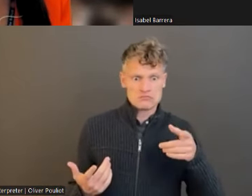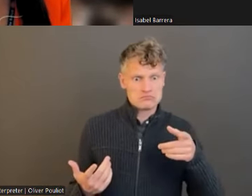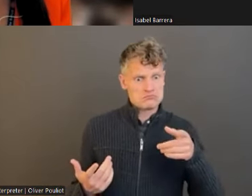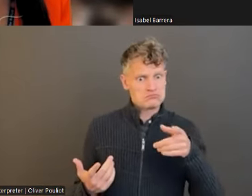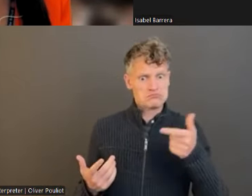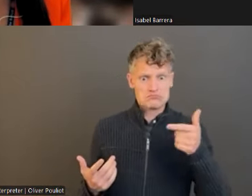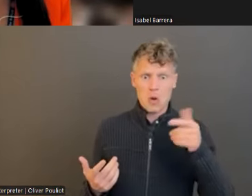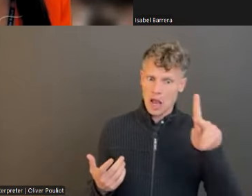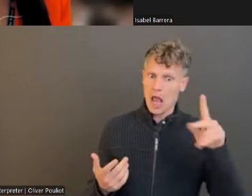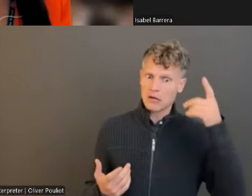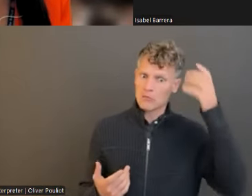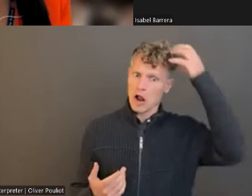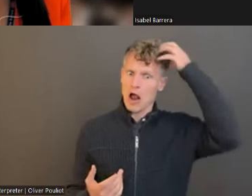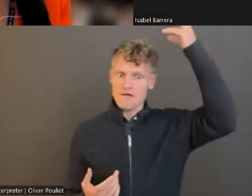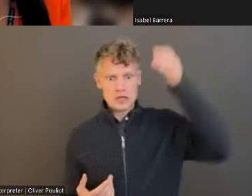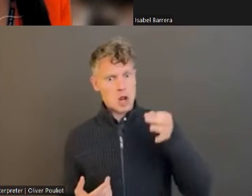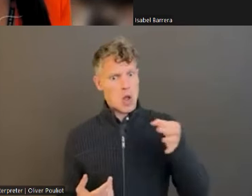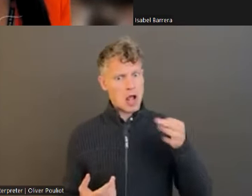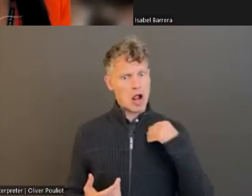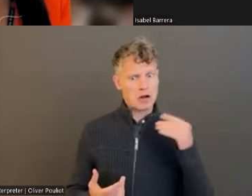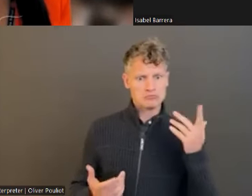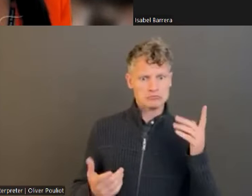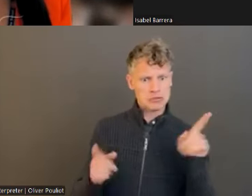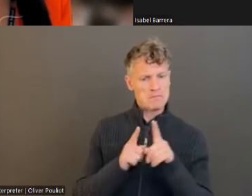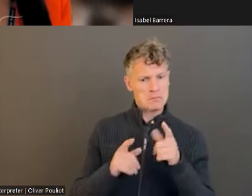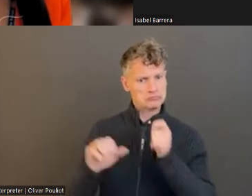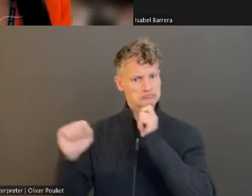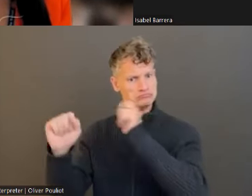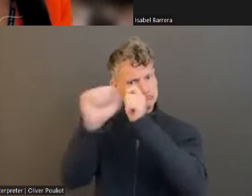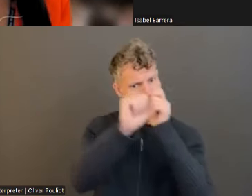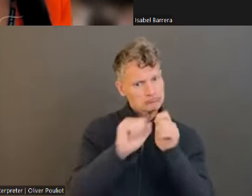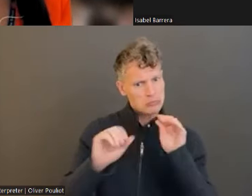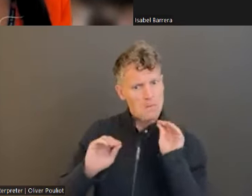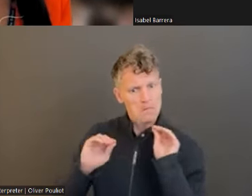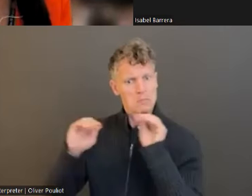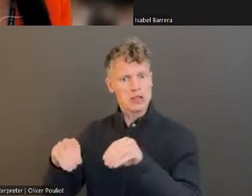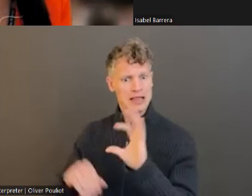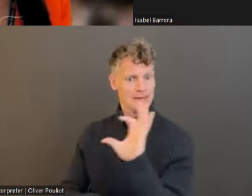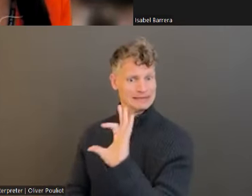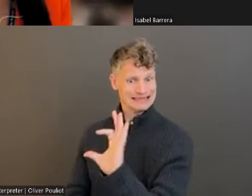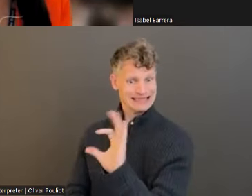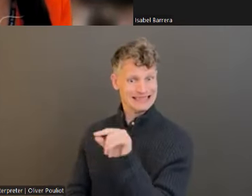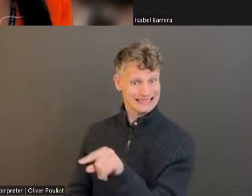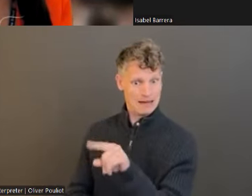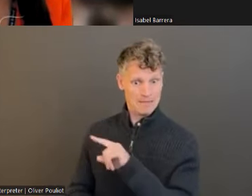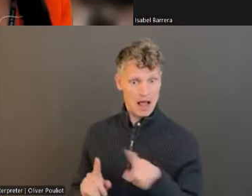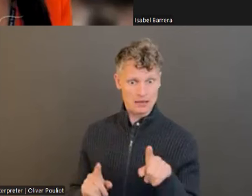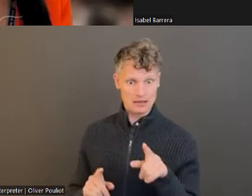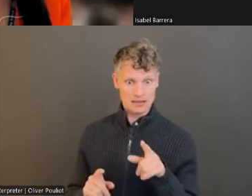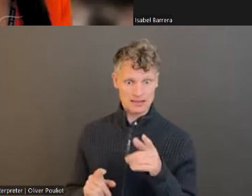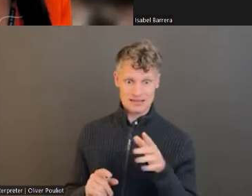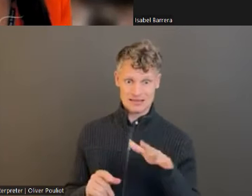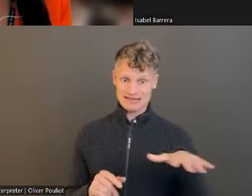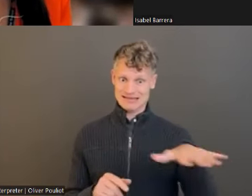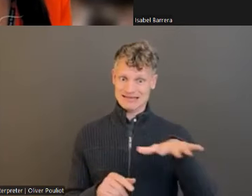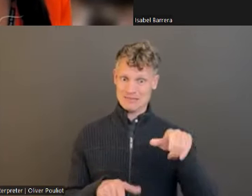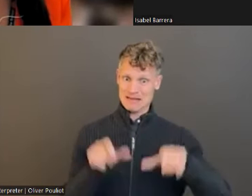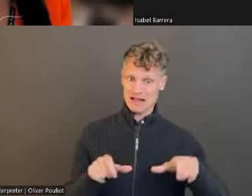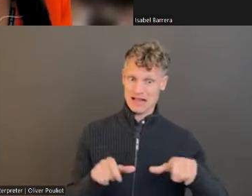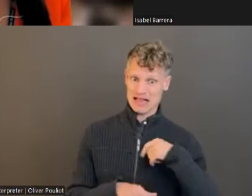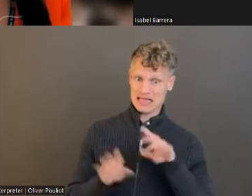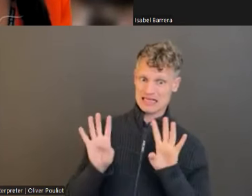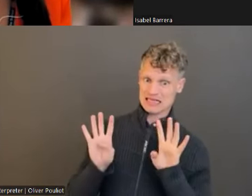not. So we're working with the countries. First of all, we need to identify that open air defecation is a problem.